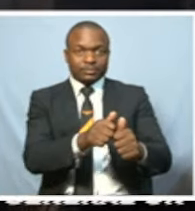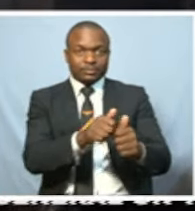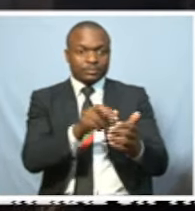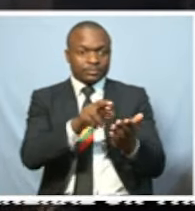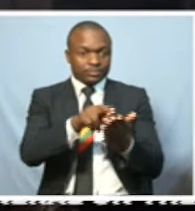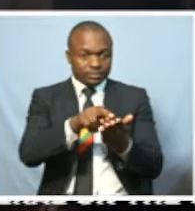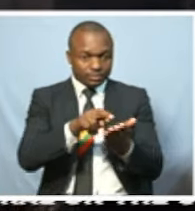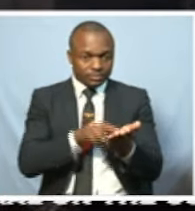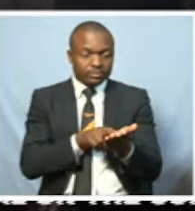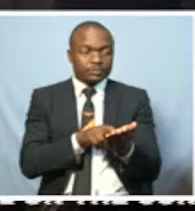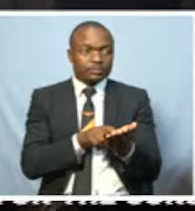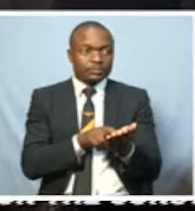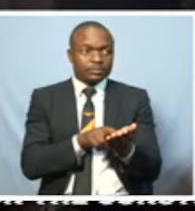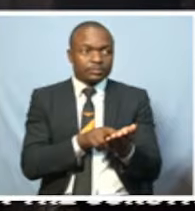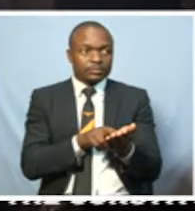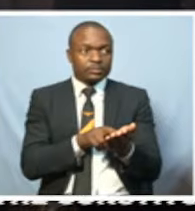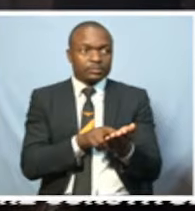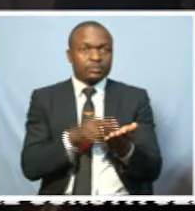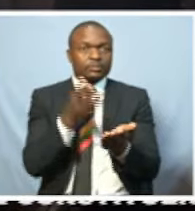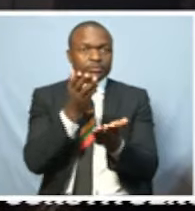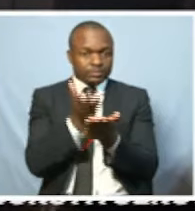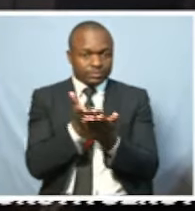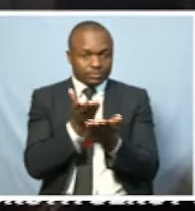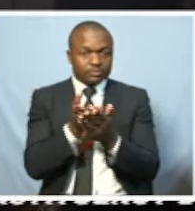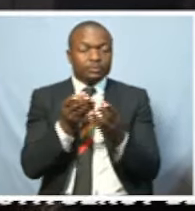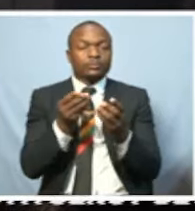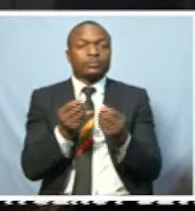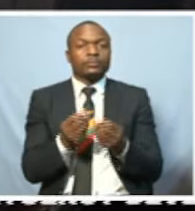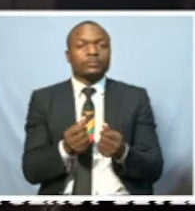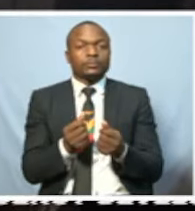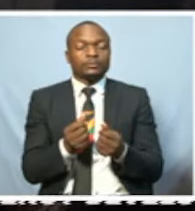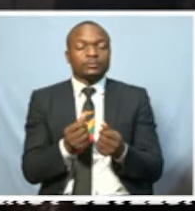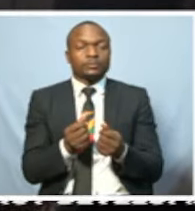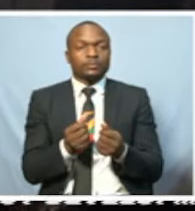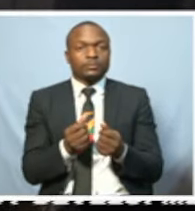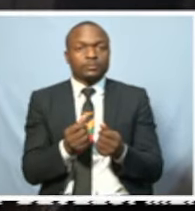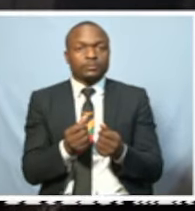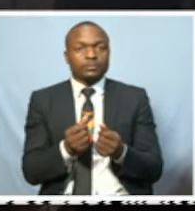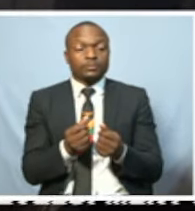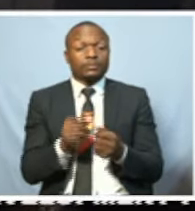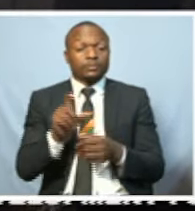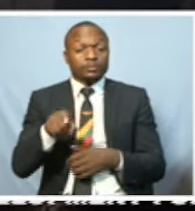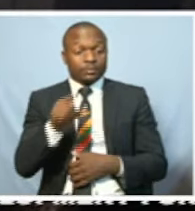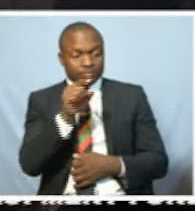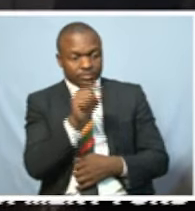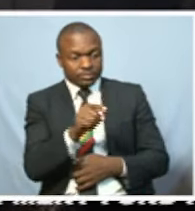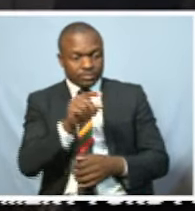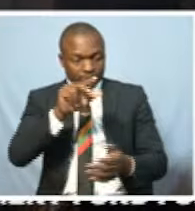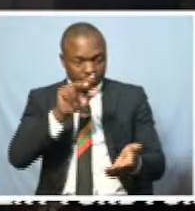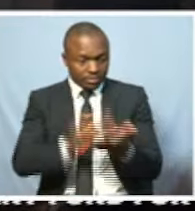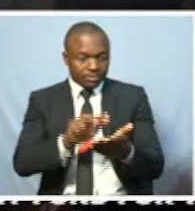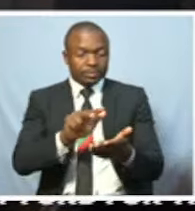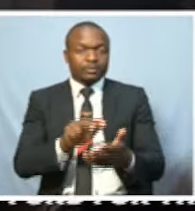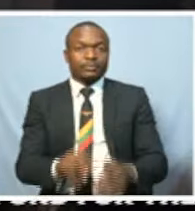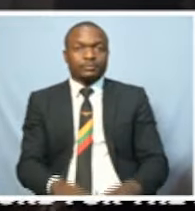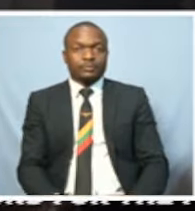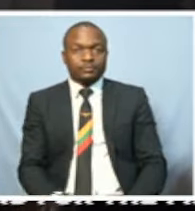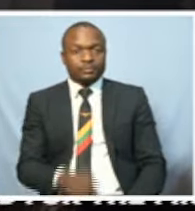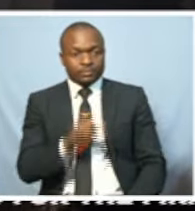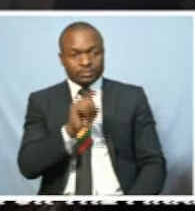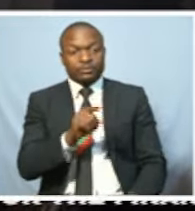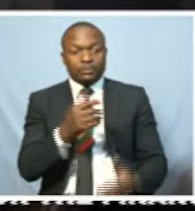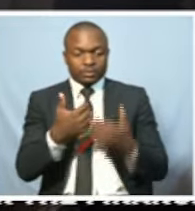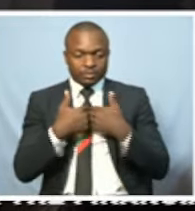of requesting for funding, they require you to prove that you have an